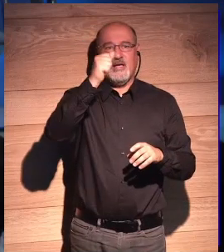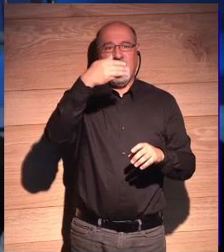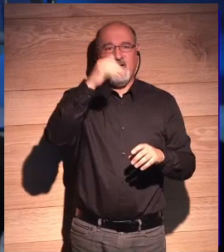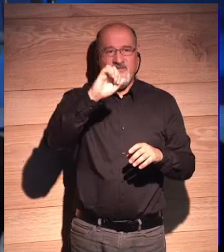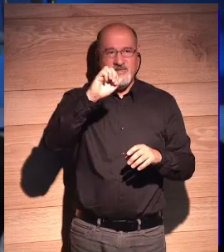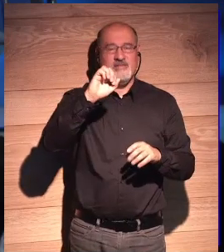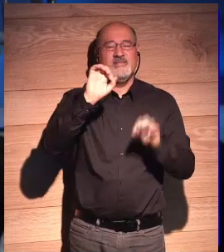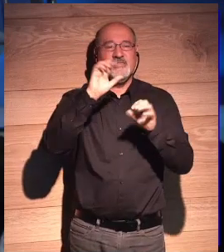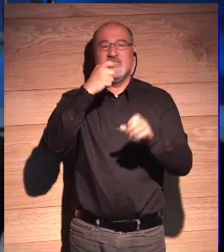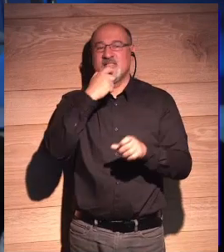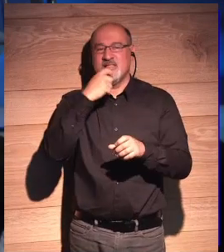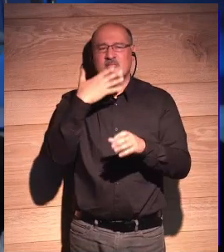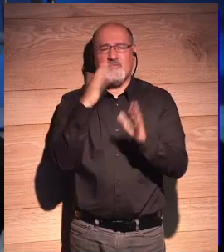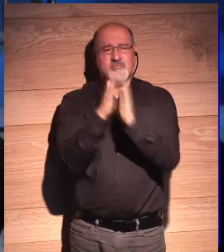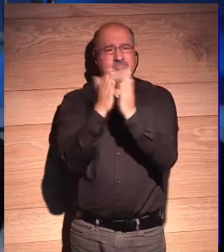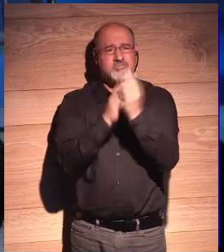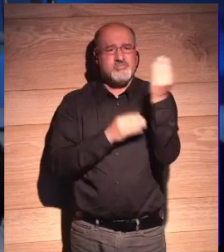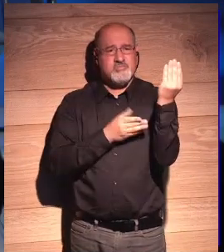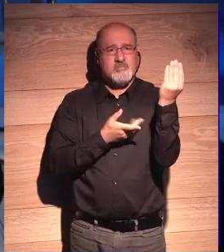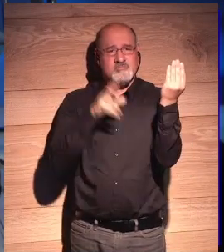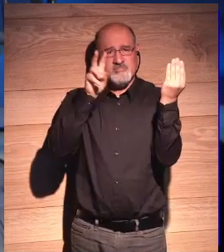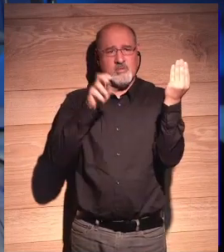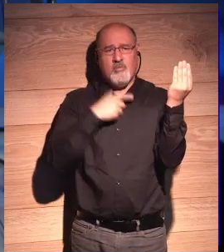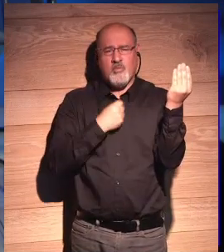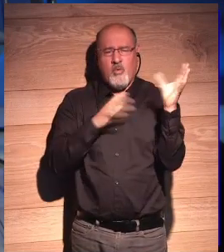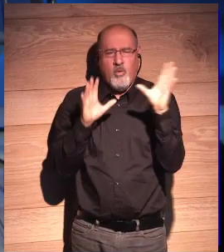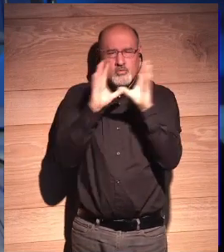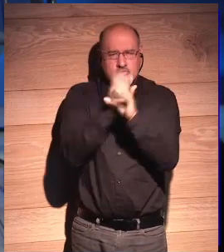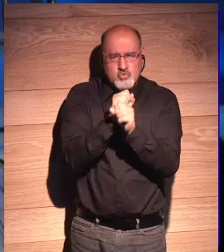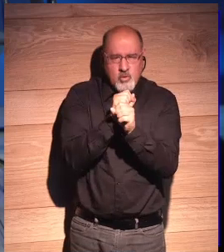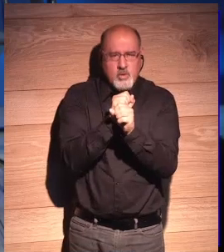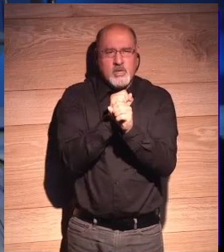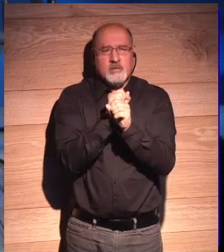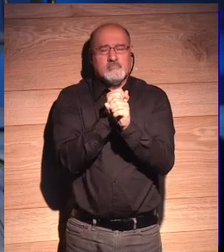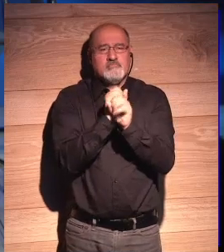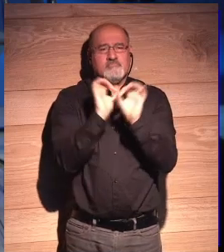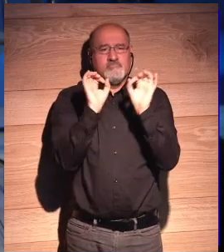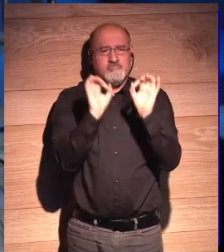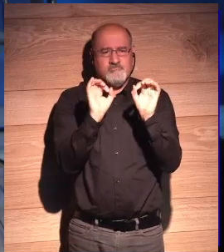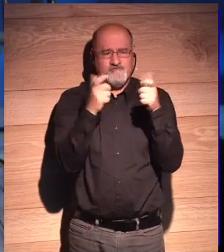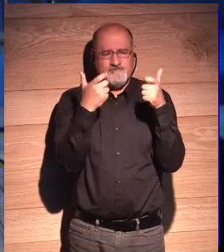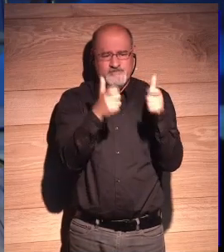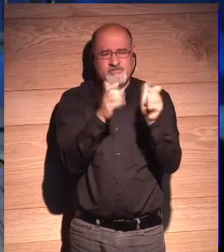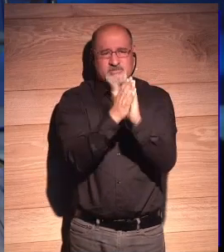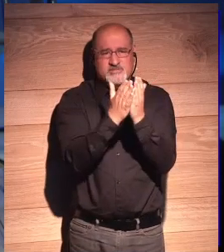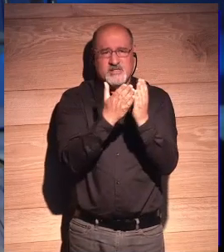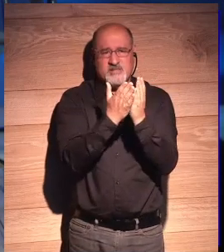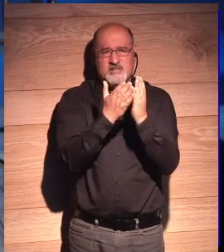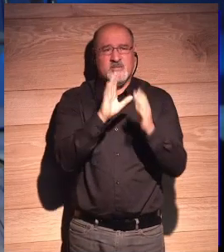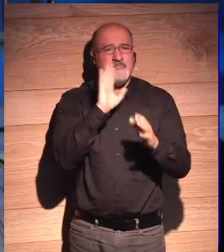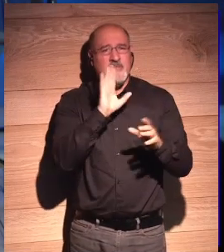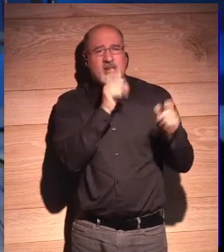really dark, grim, crazy kind of version of the American comic book Dick Tracy about